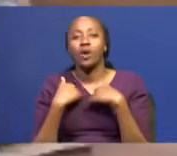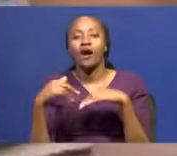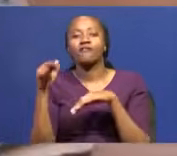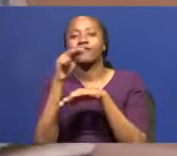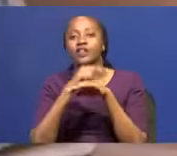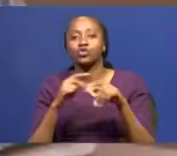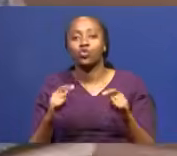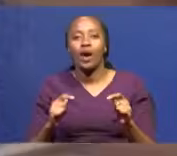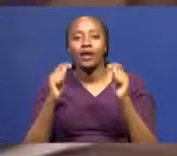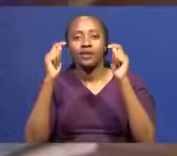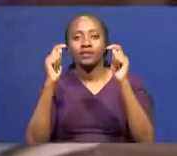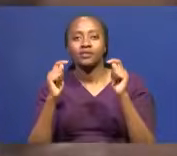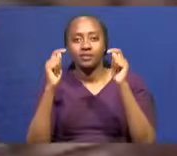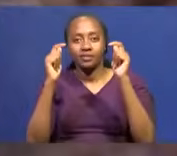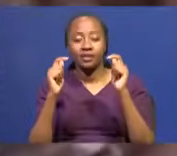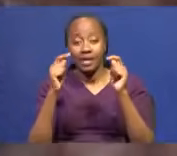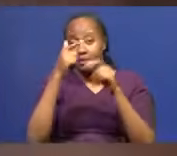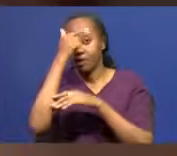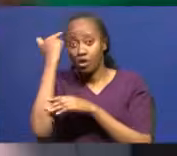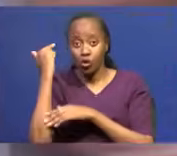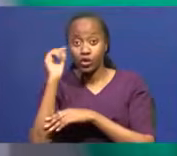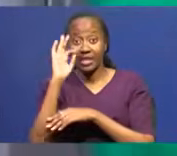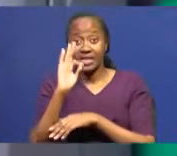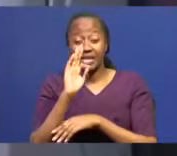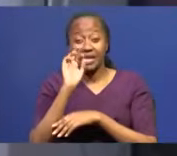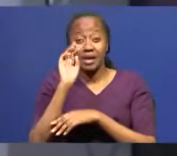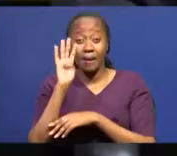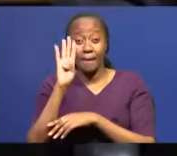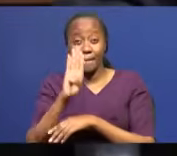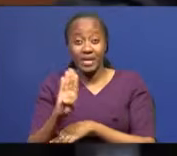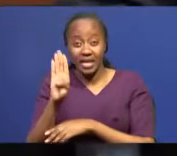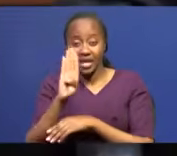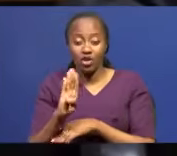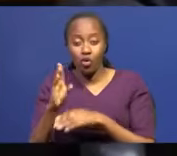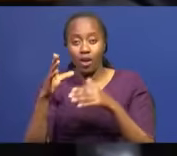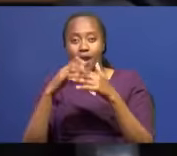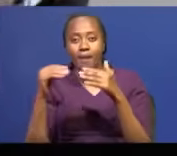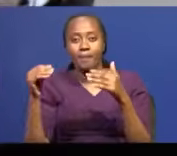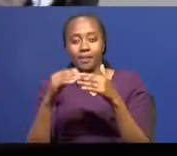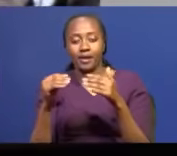hours from now. Over 3 billion shillings in salary arrears.